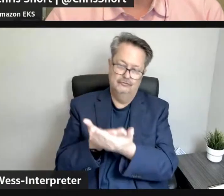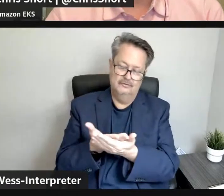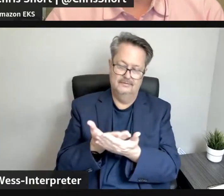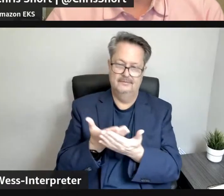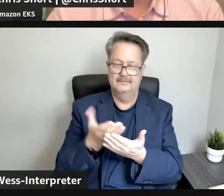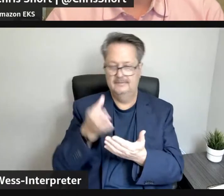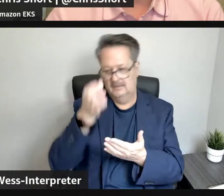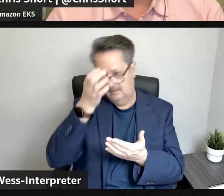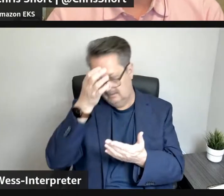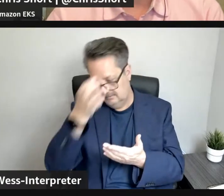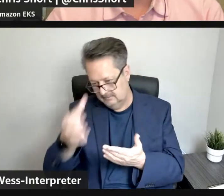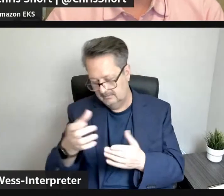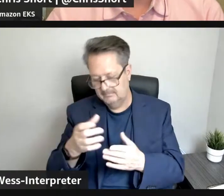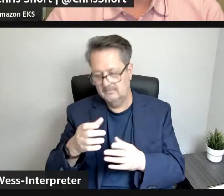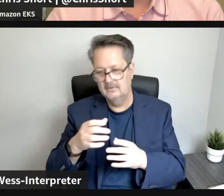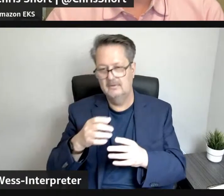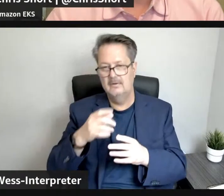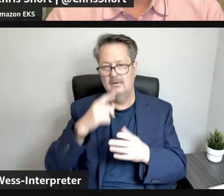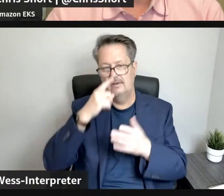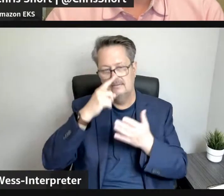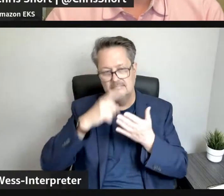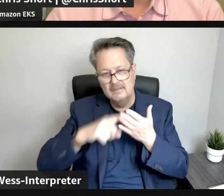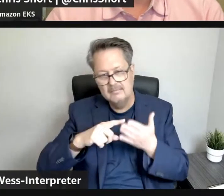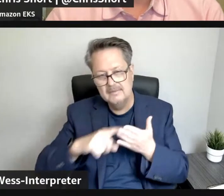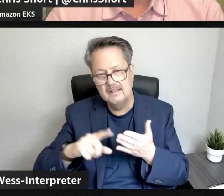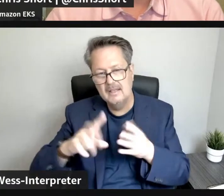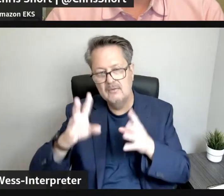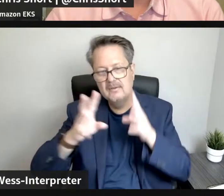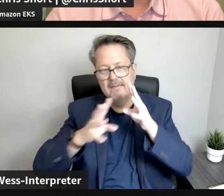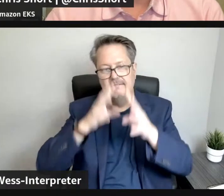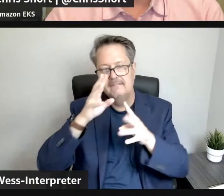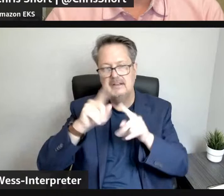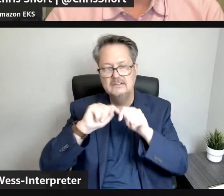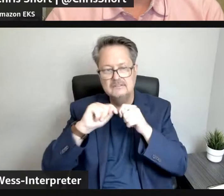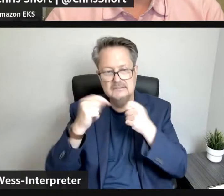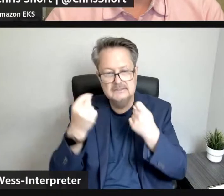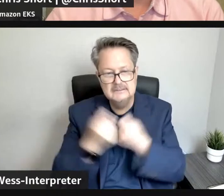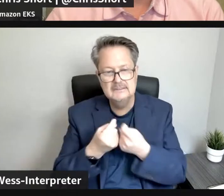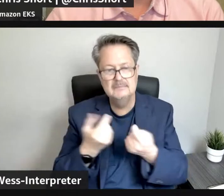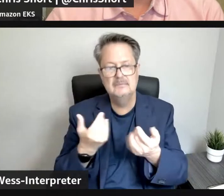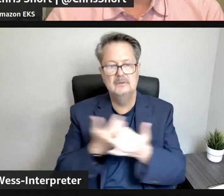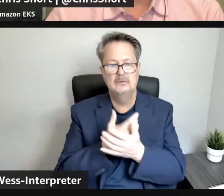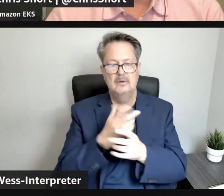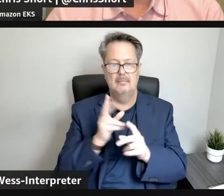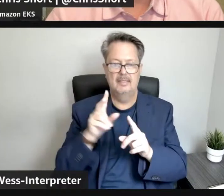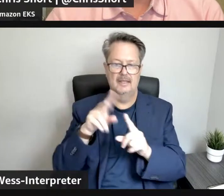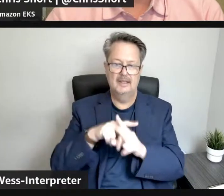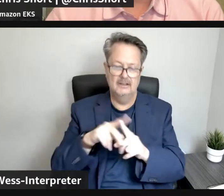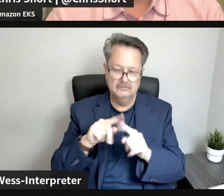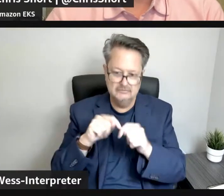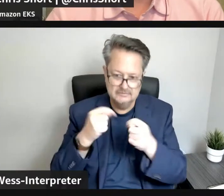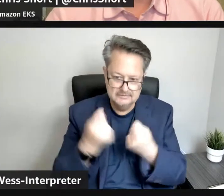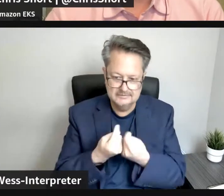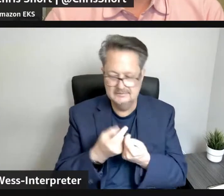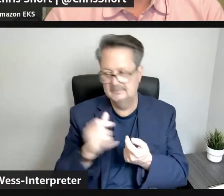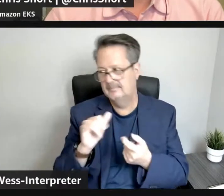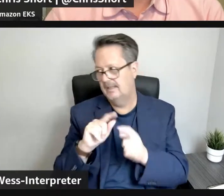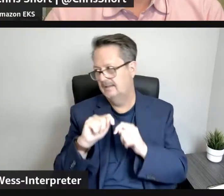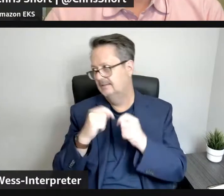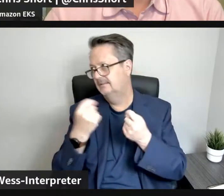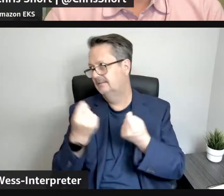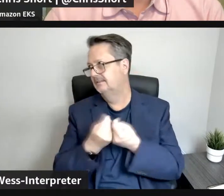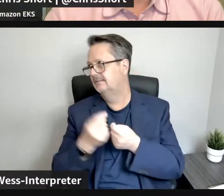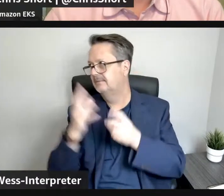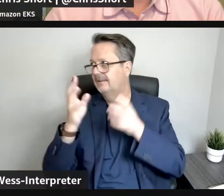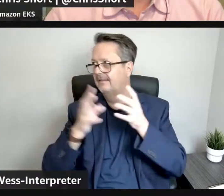experimenting, particularly like your innovation teams or your new application teams, like teams in an innovation garage or something